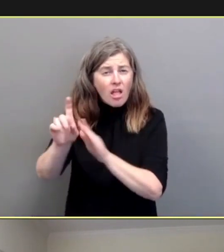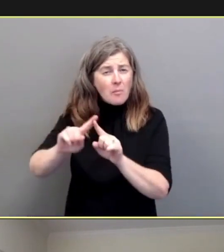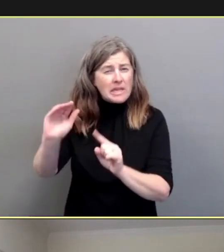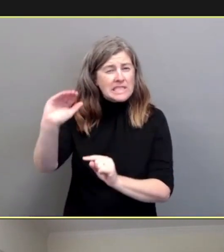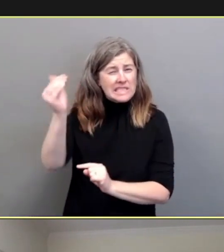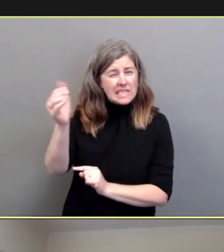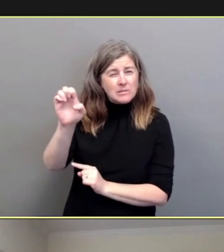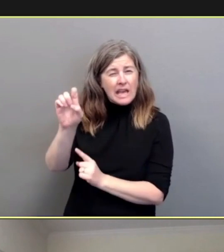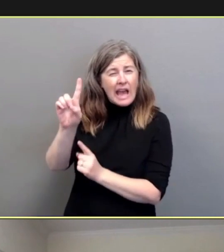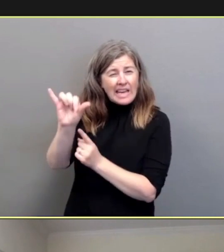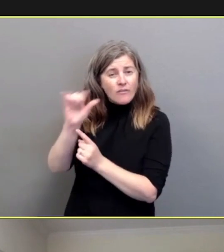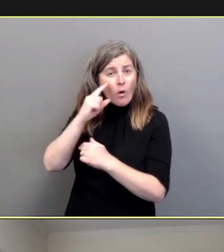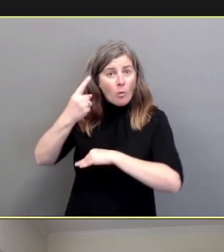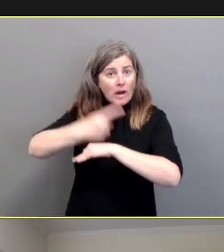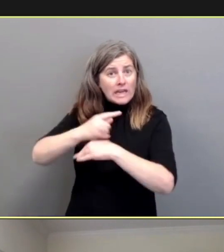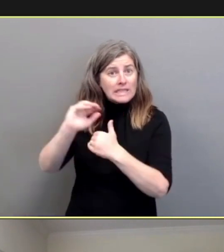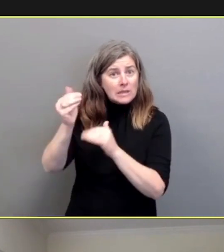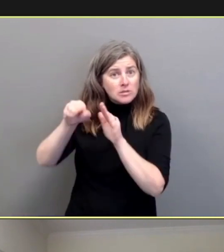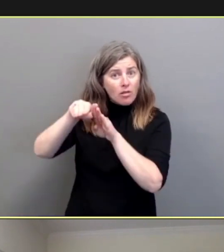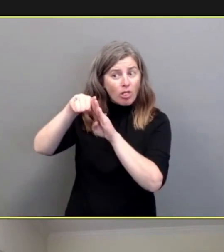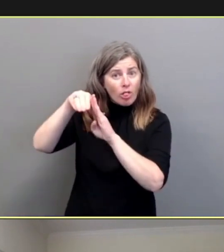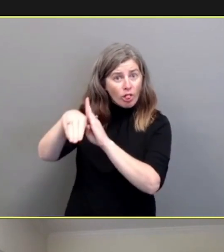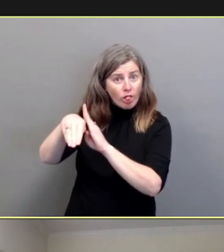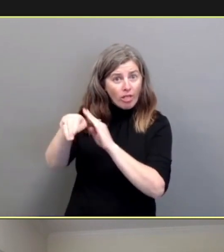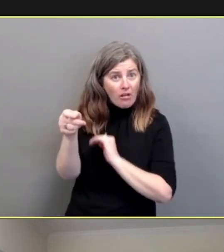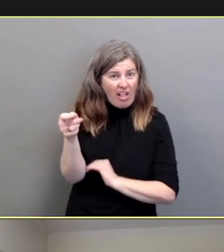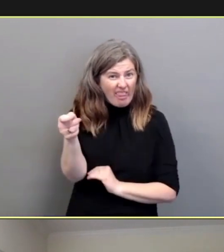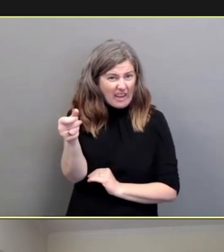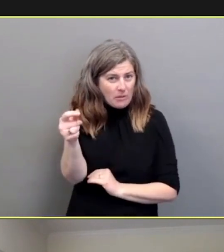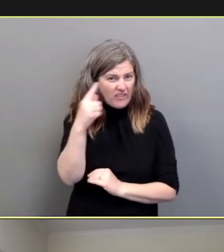at least for a day, on a downtrend.